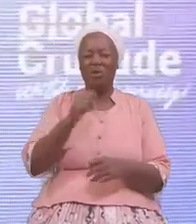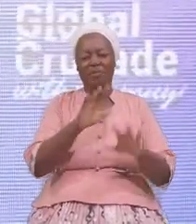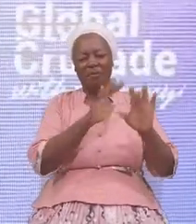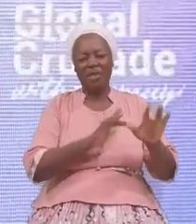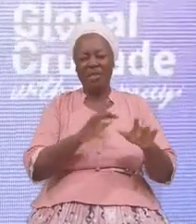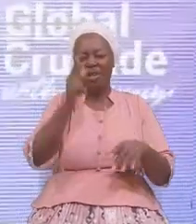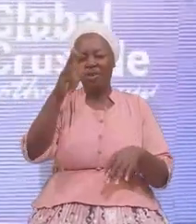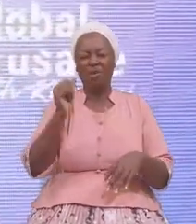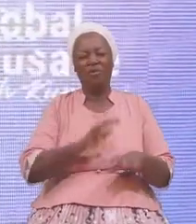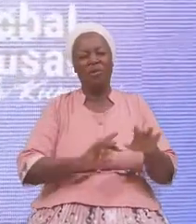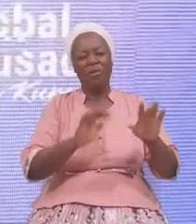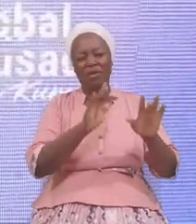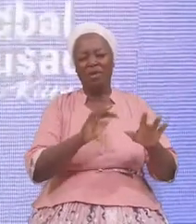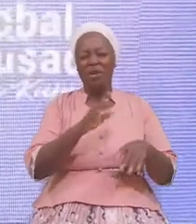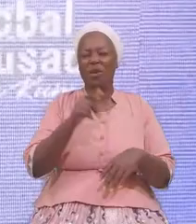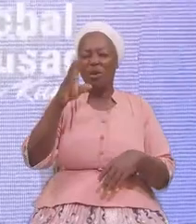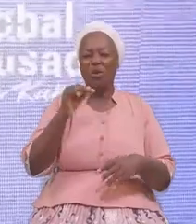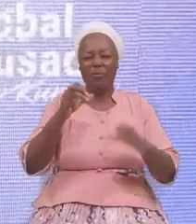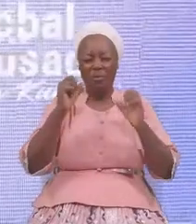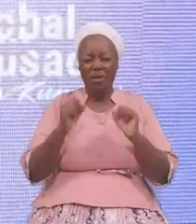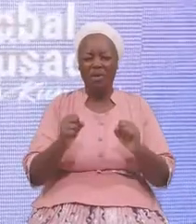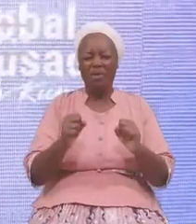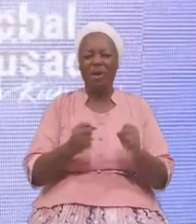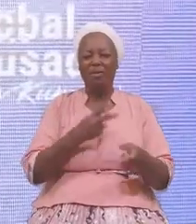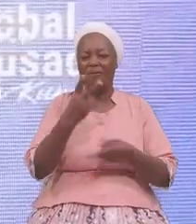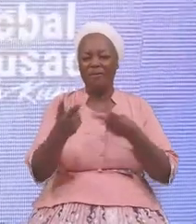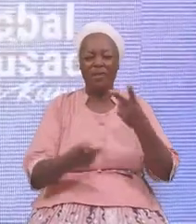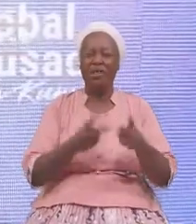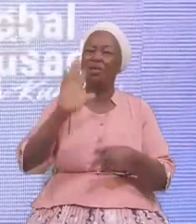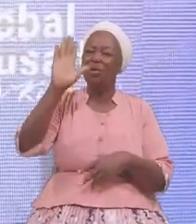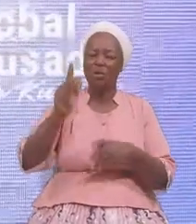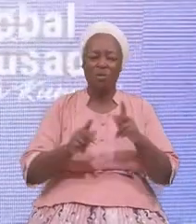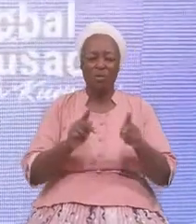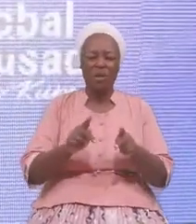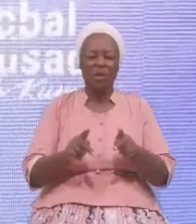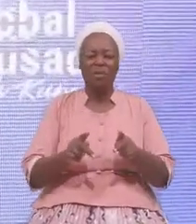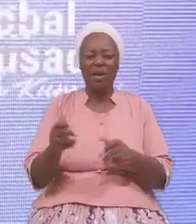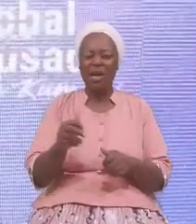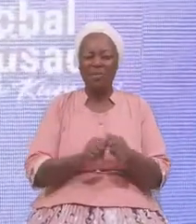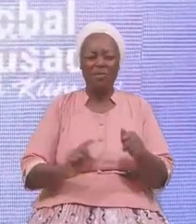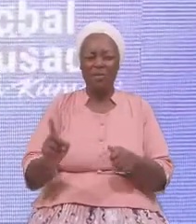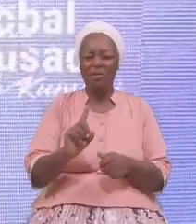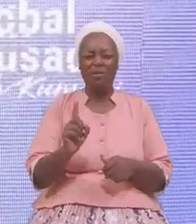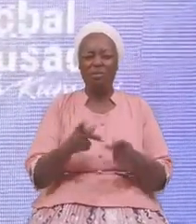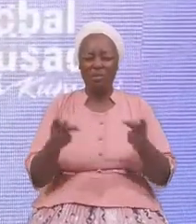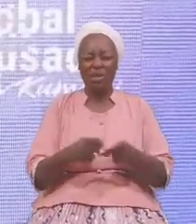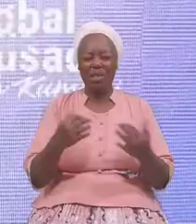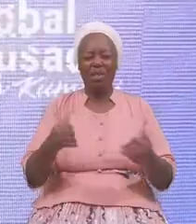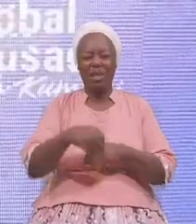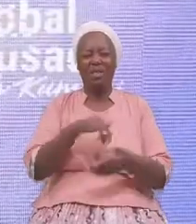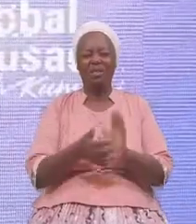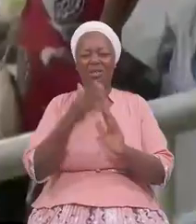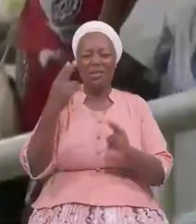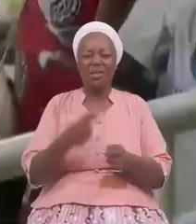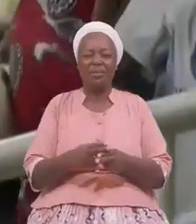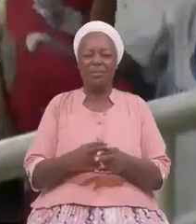of compassion, God of power, visit your people everywhere tonight in Jesus' name.